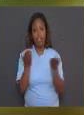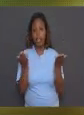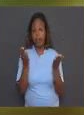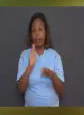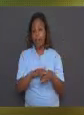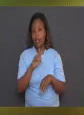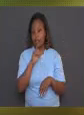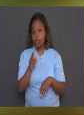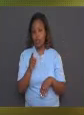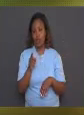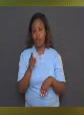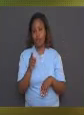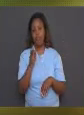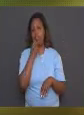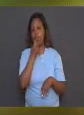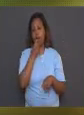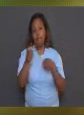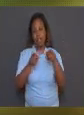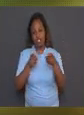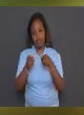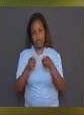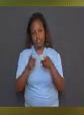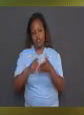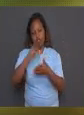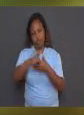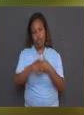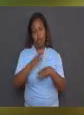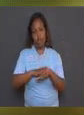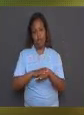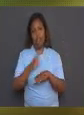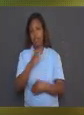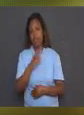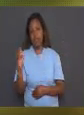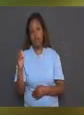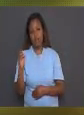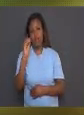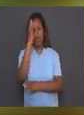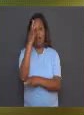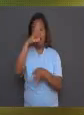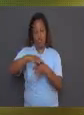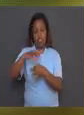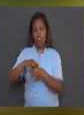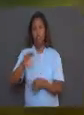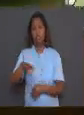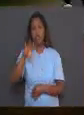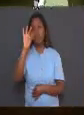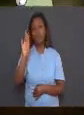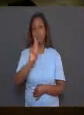experience from water management programs and afforestation.